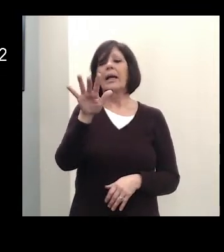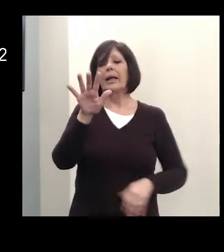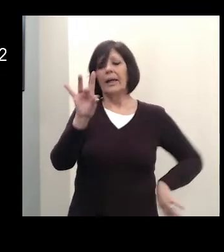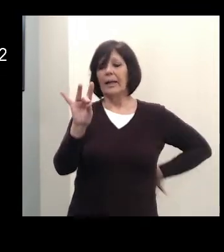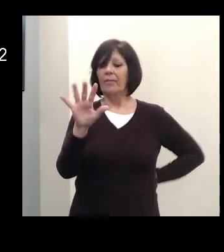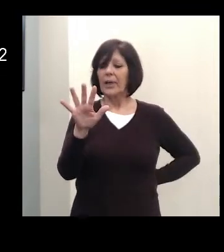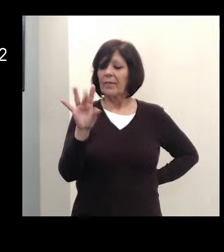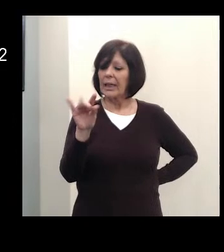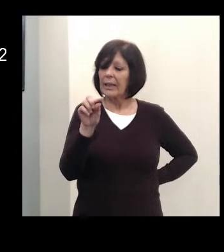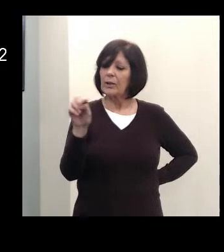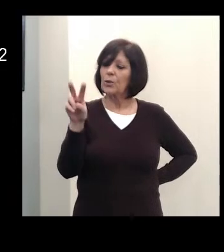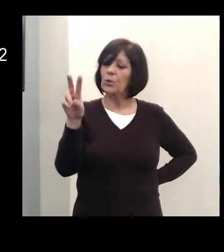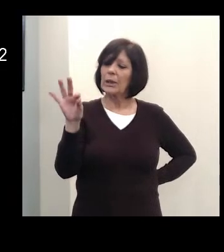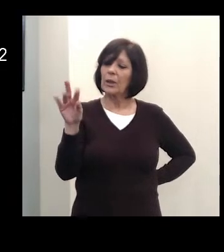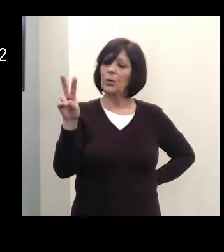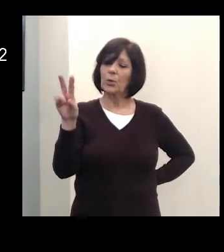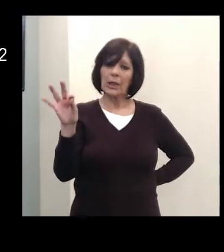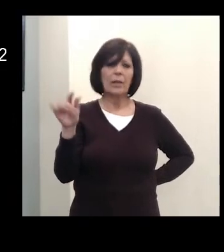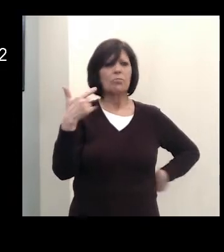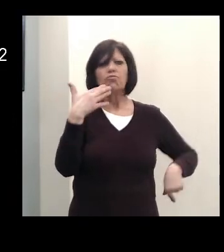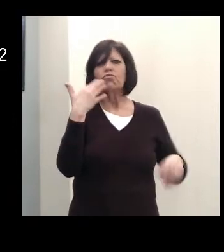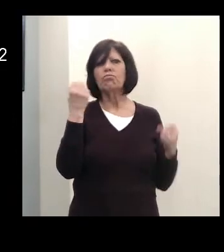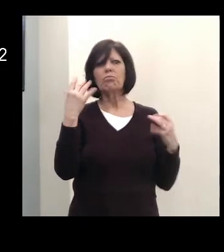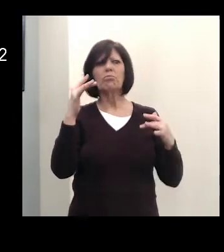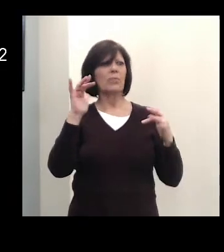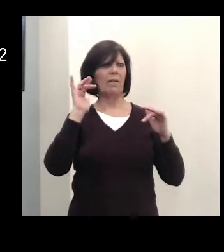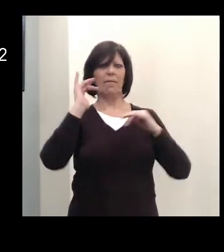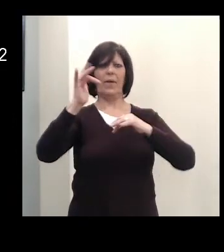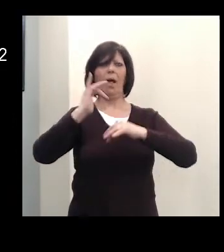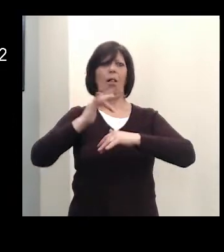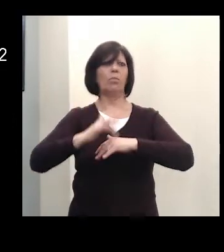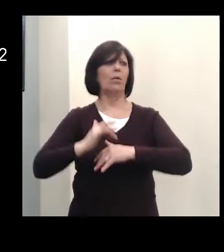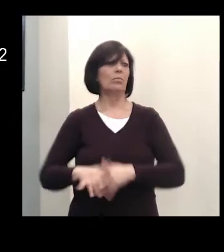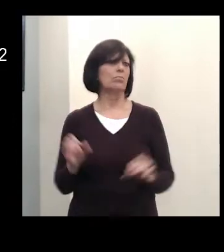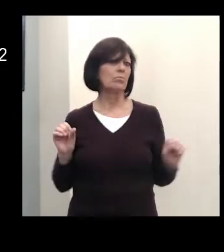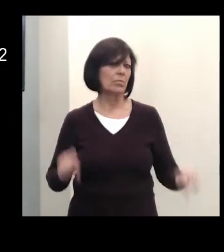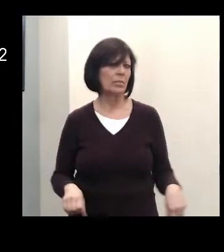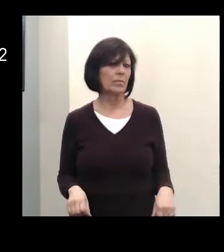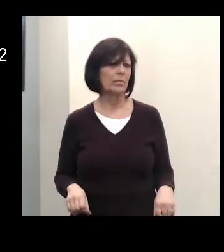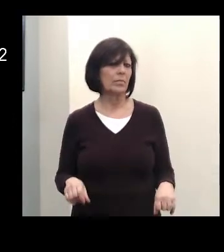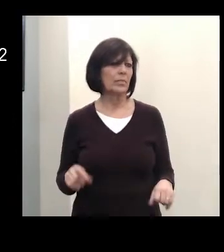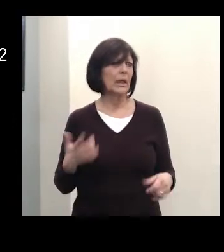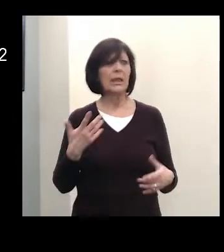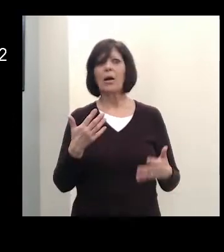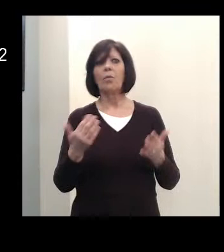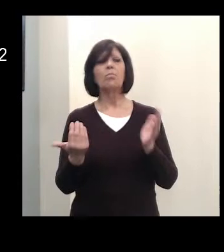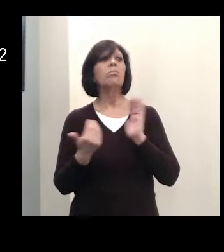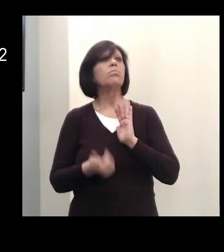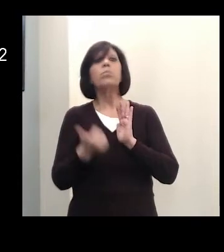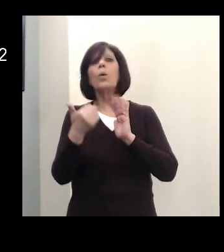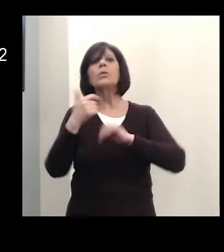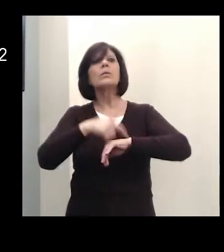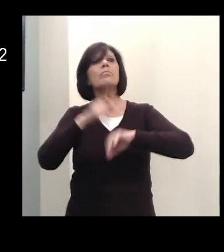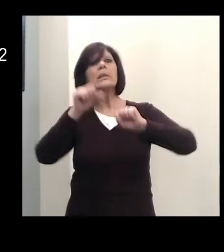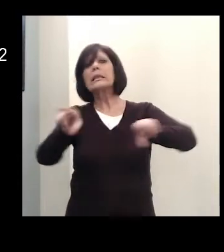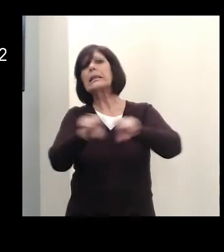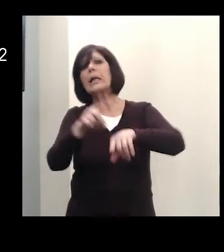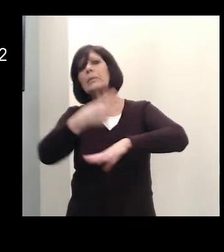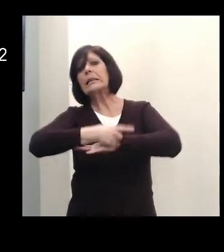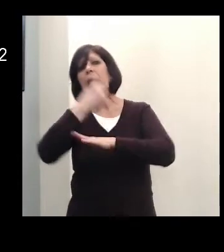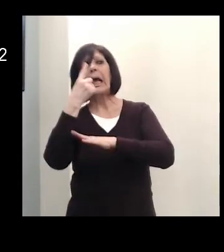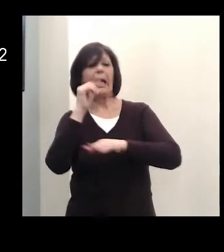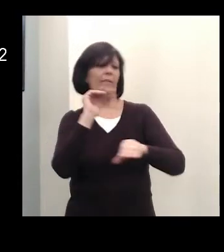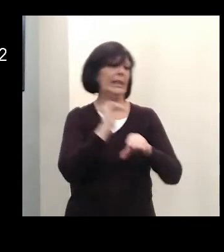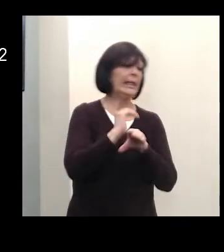716-858-2929. We have good availability right now. You often can get a same-day appointment. We have evening hours, we have weekend